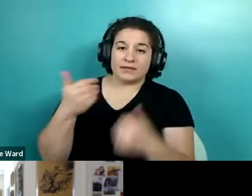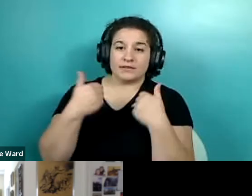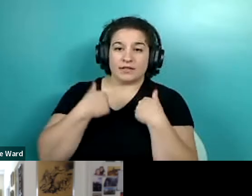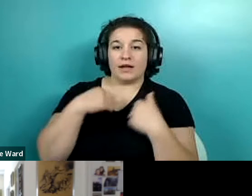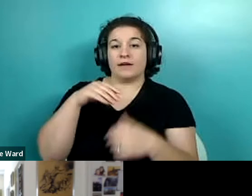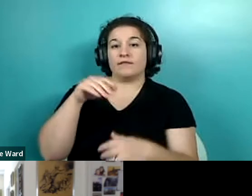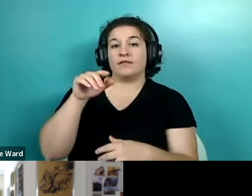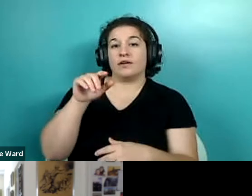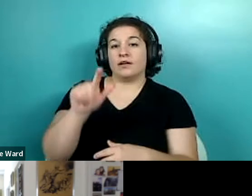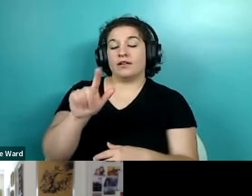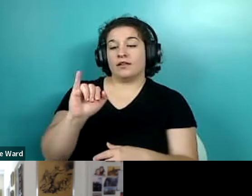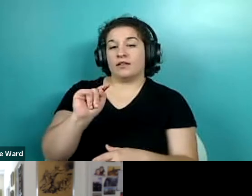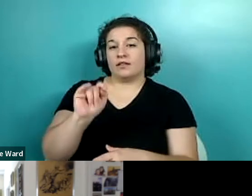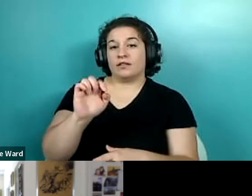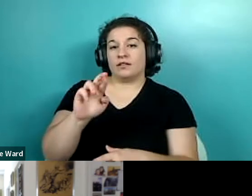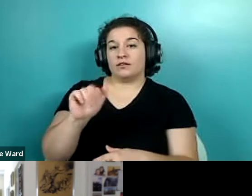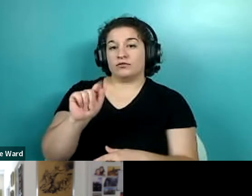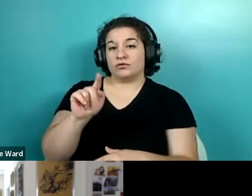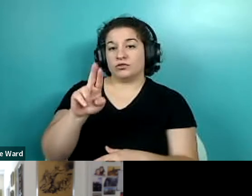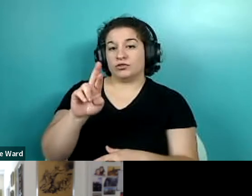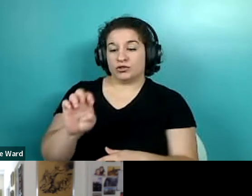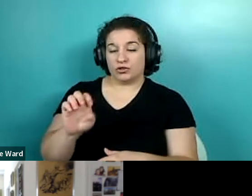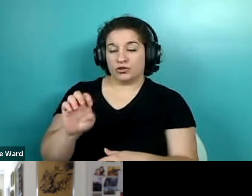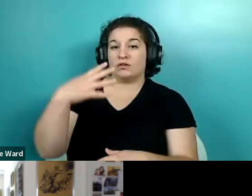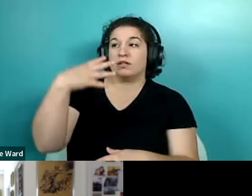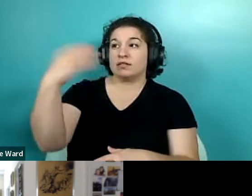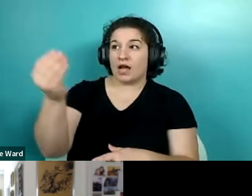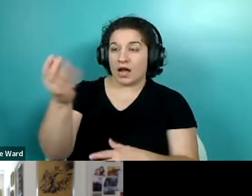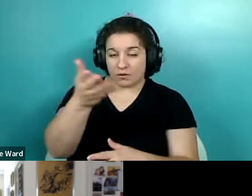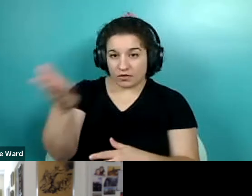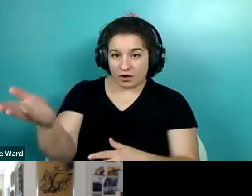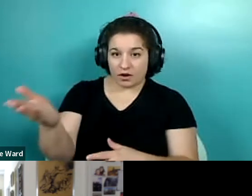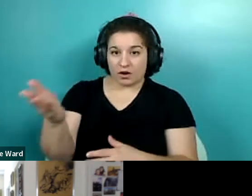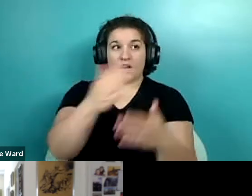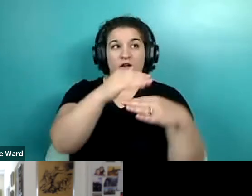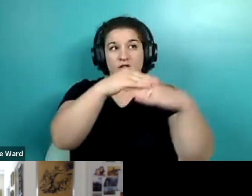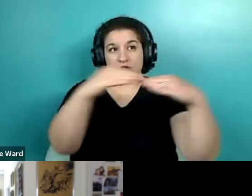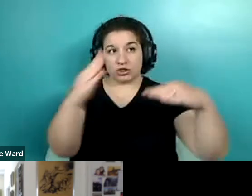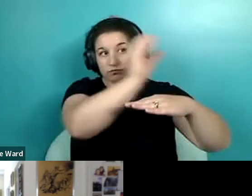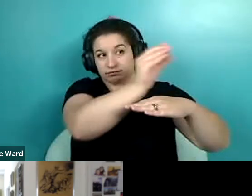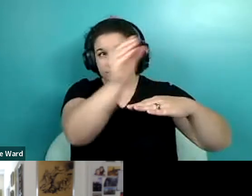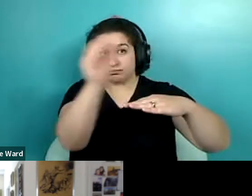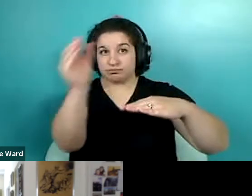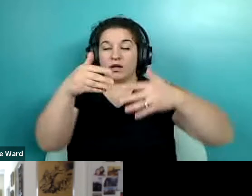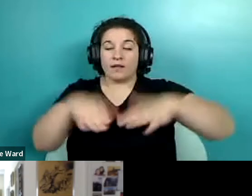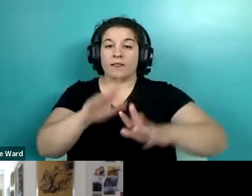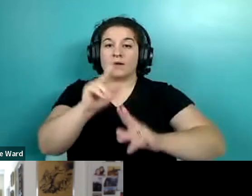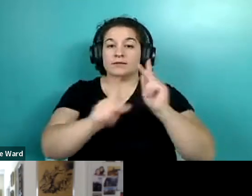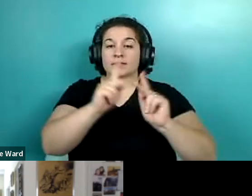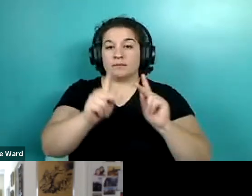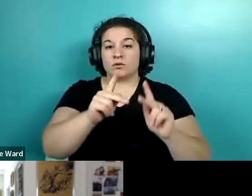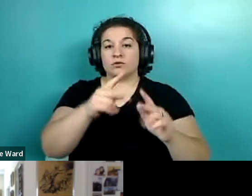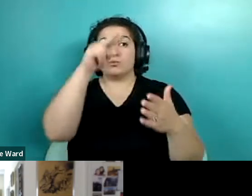there on the shelves and however else people can get it, which allows people to read the